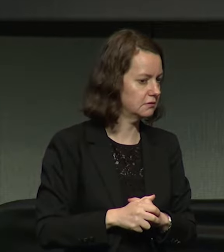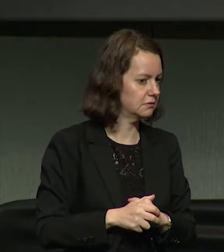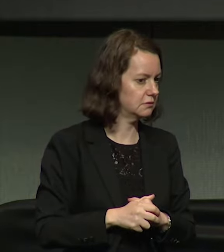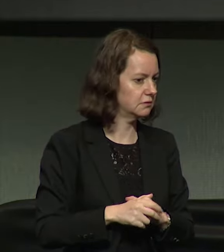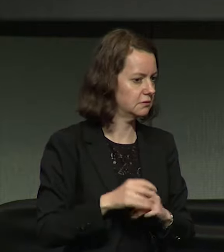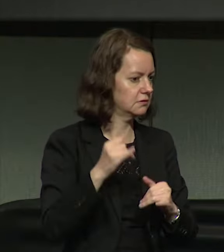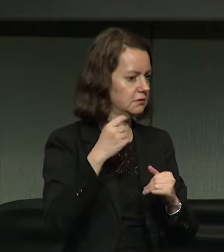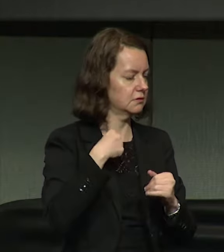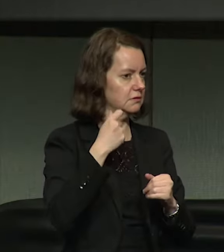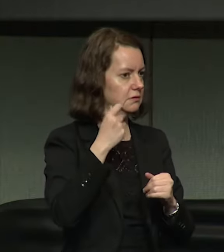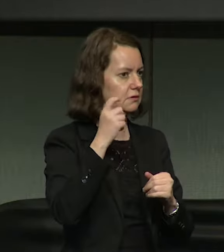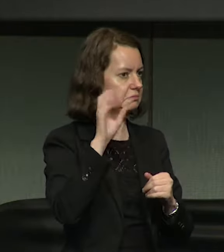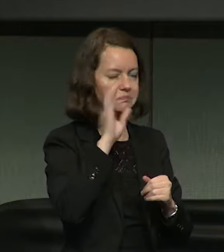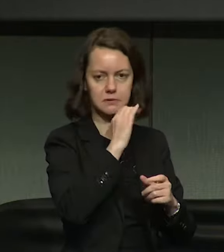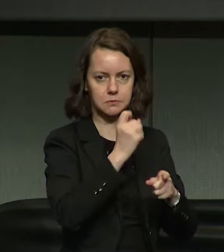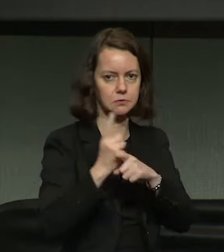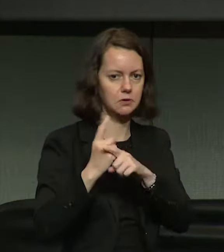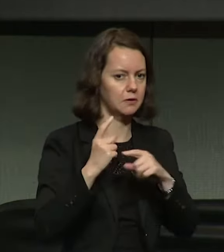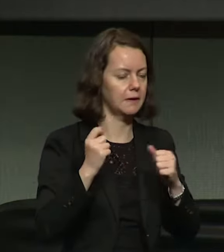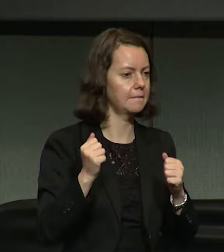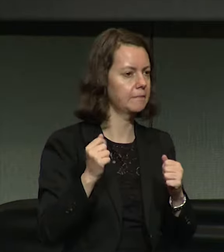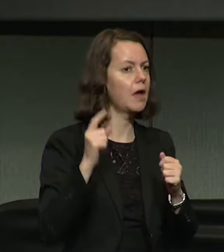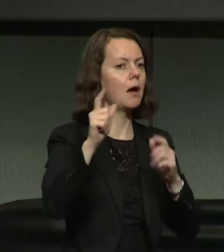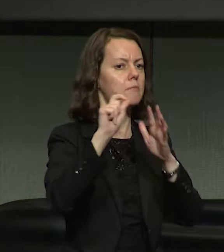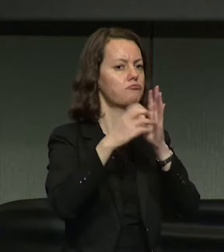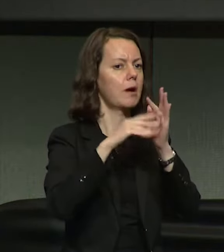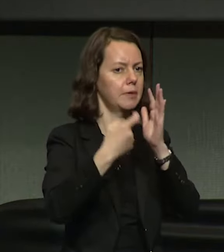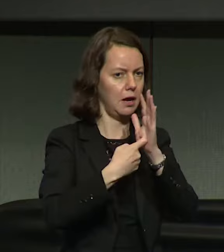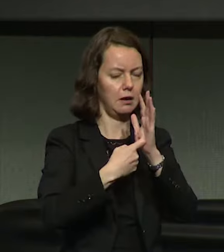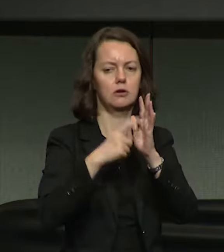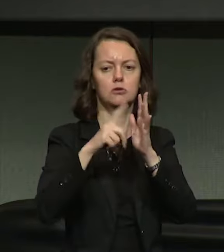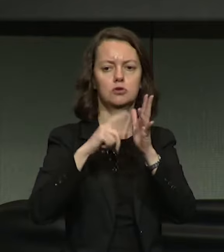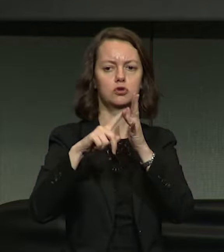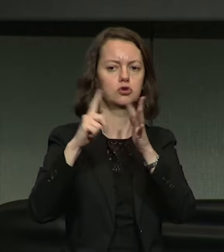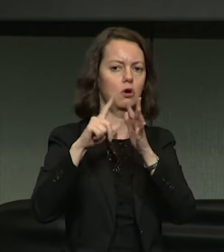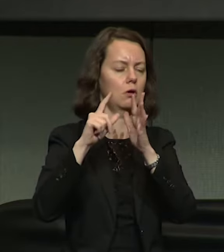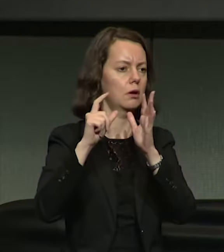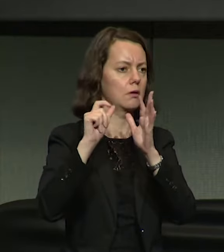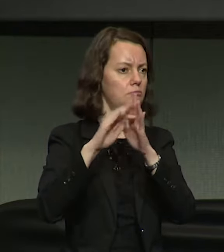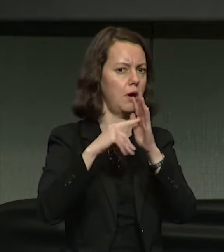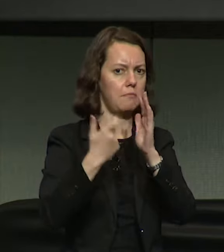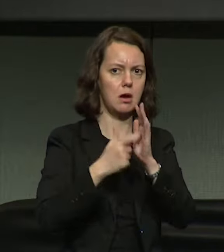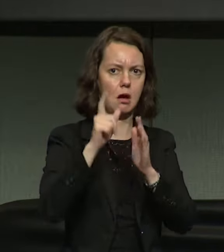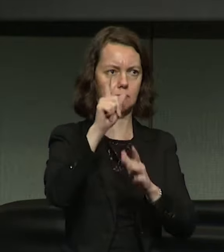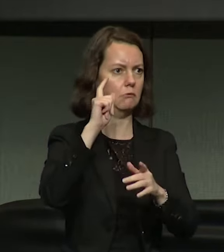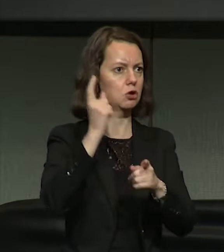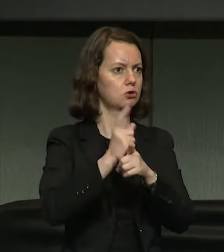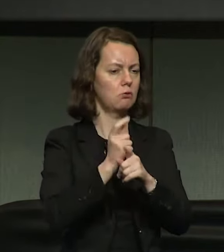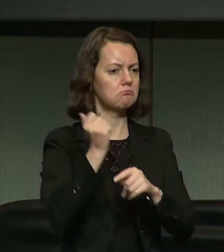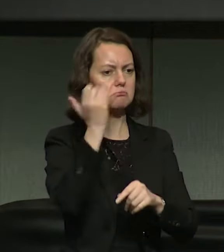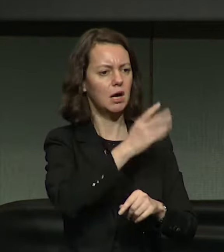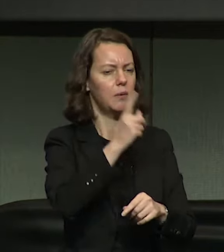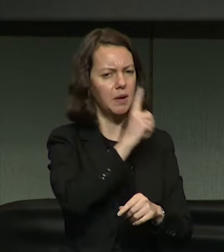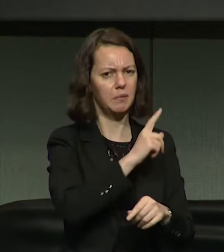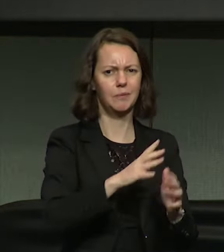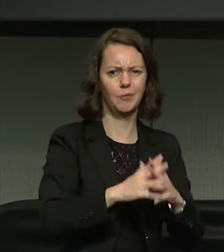me. He was the premier at the time, and it was just okay for people to speak in that kind of way, you know? And